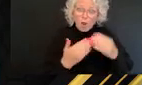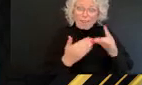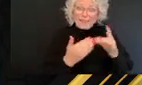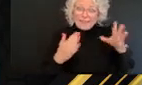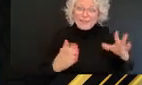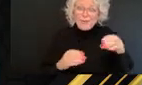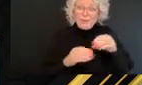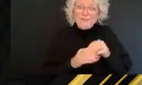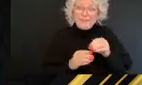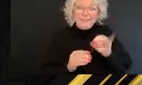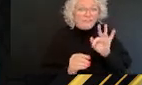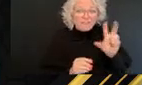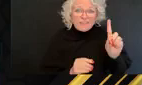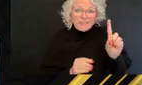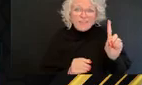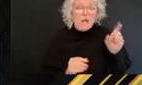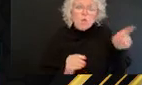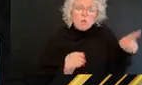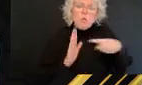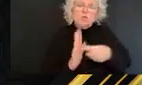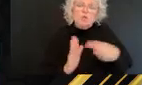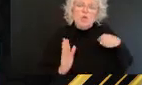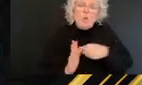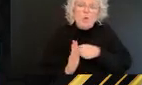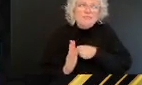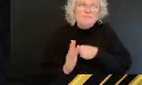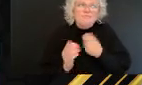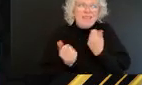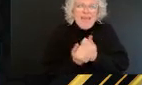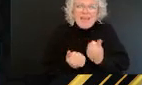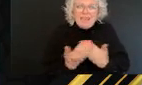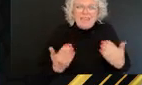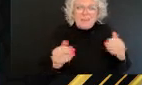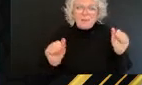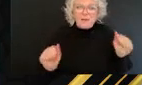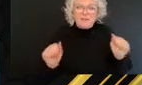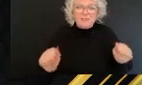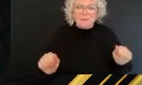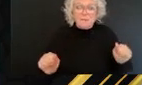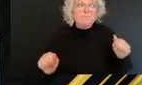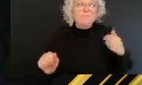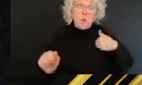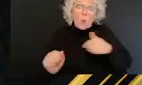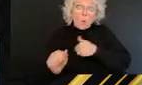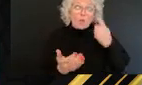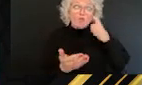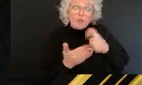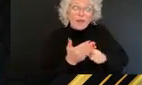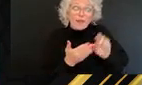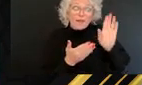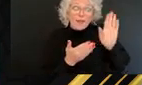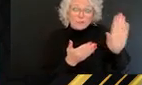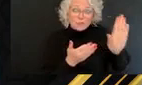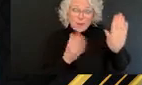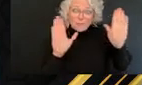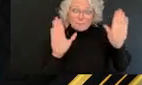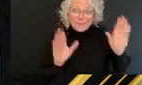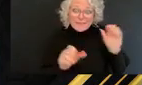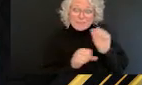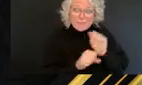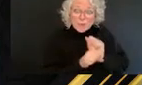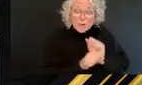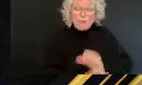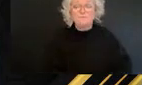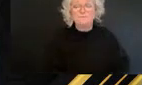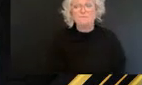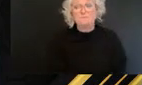have demonstrated that anything is possible. While today we recognize your amazing accomplishments, we